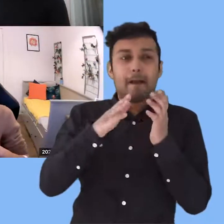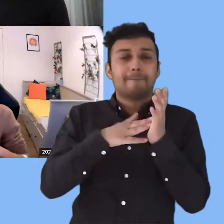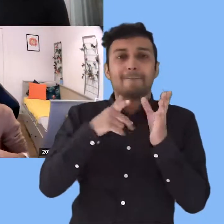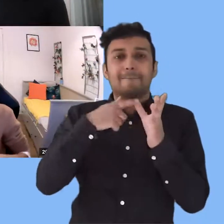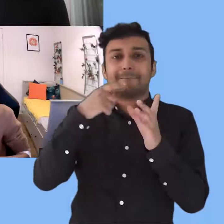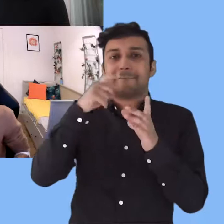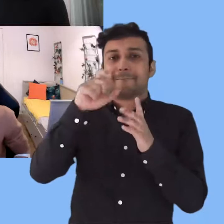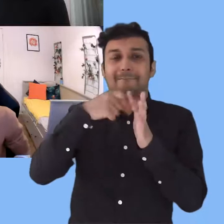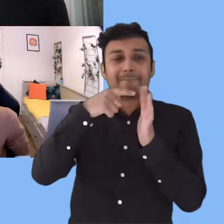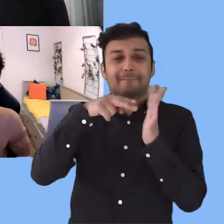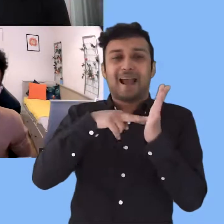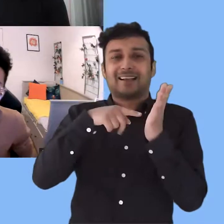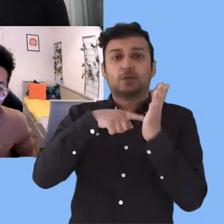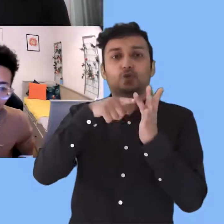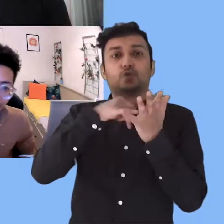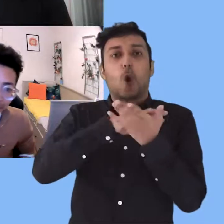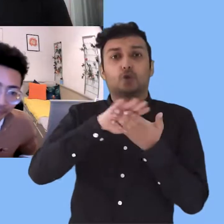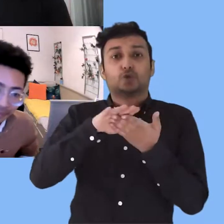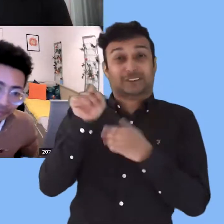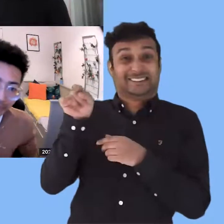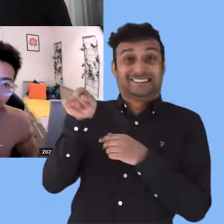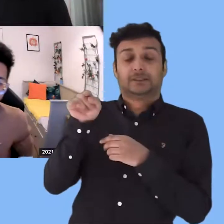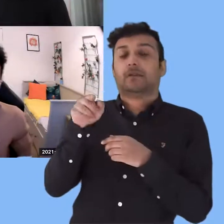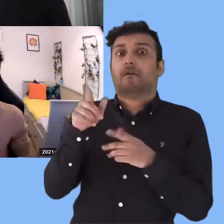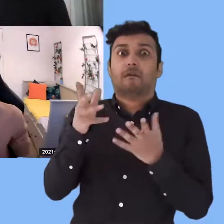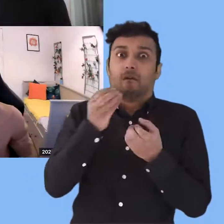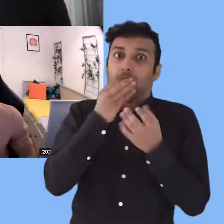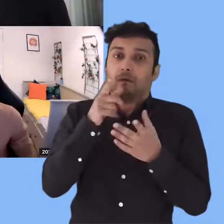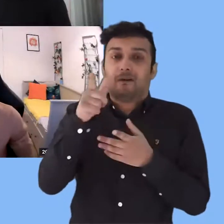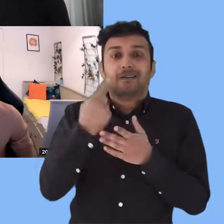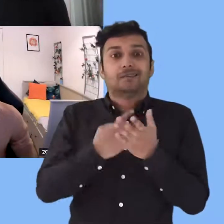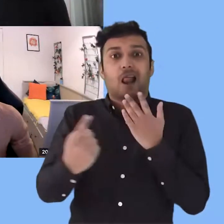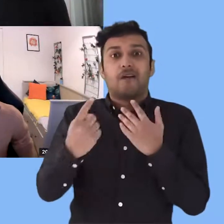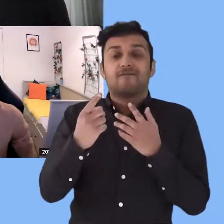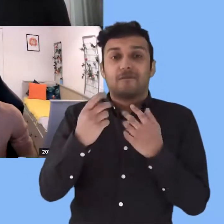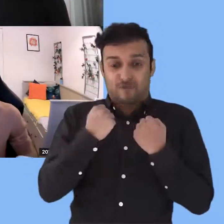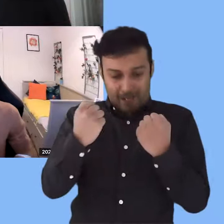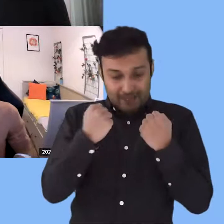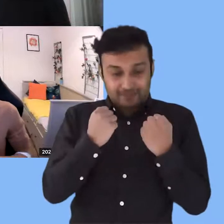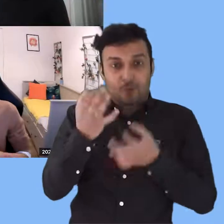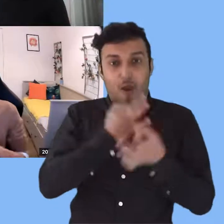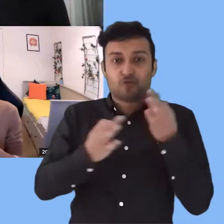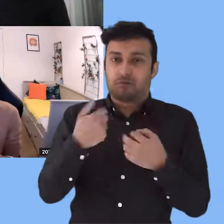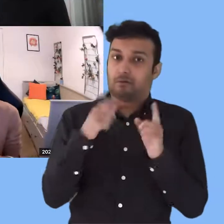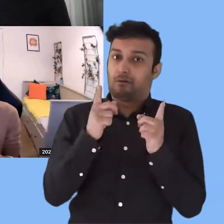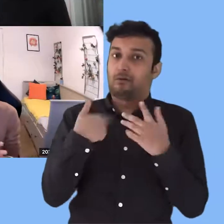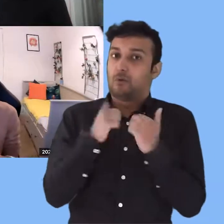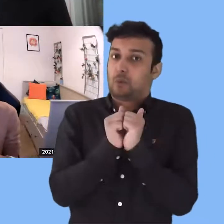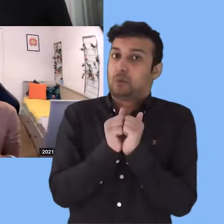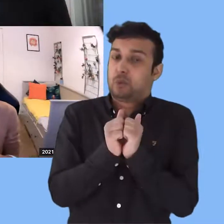questions, which I'm all about. Really encourage anyone to definitely go and look at that. That was really eye-opening,